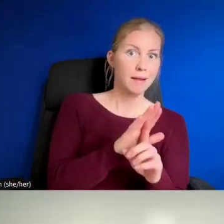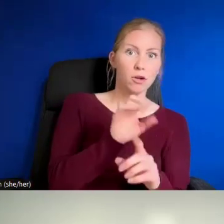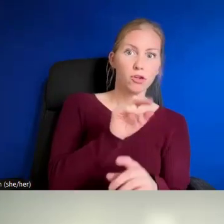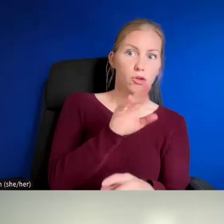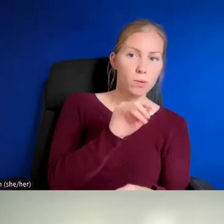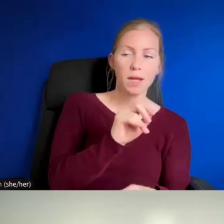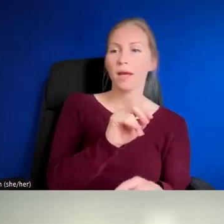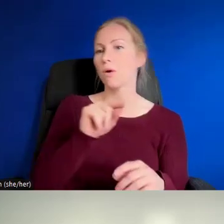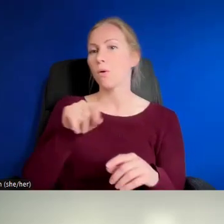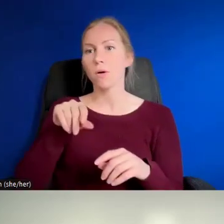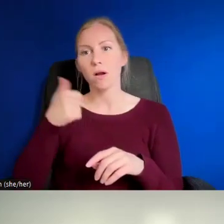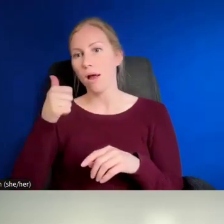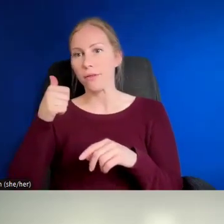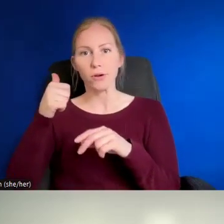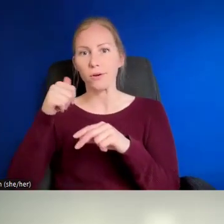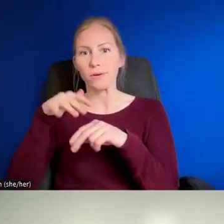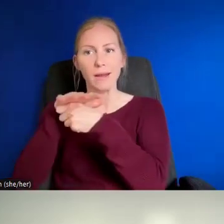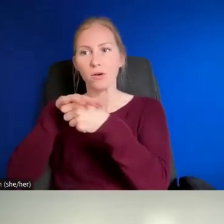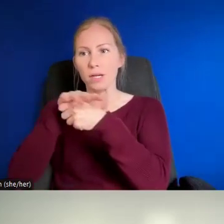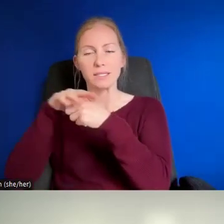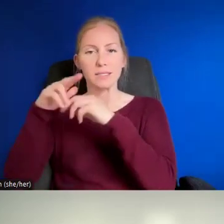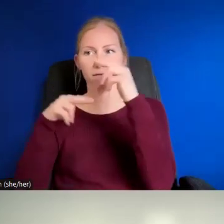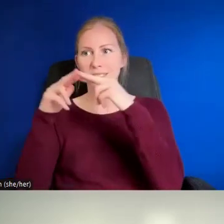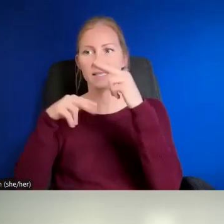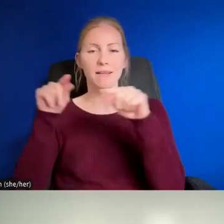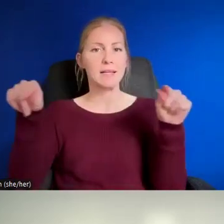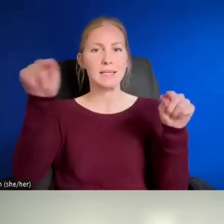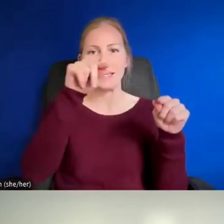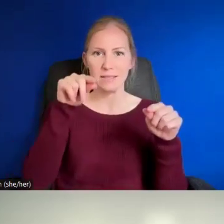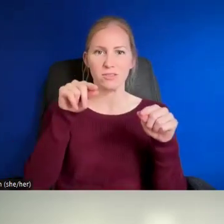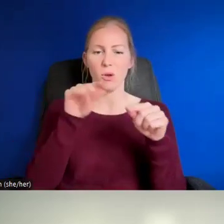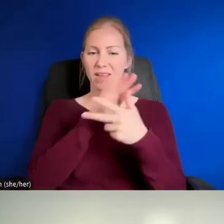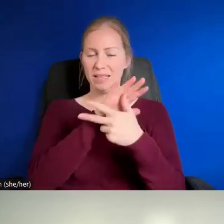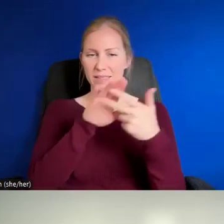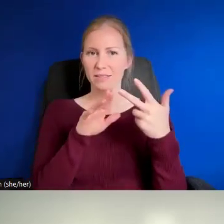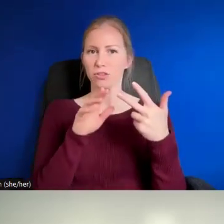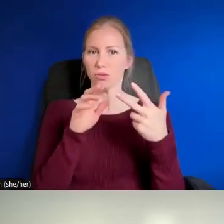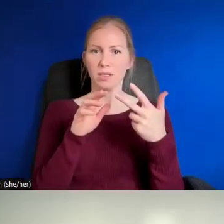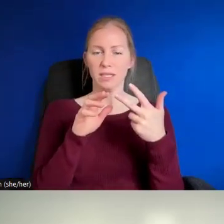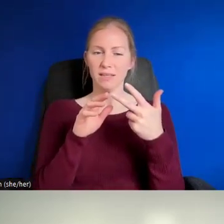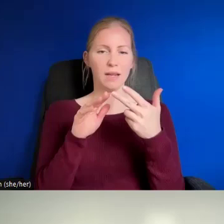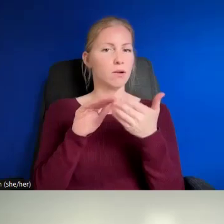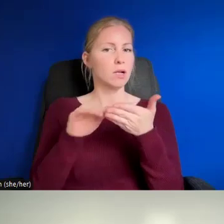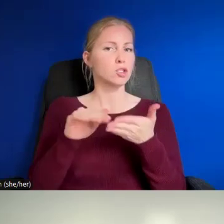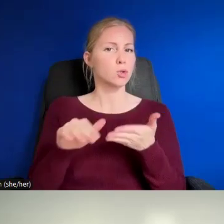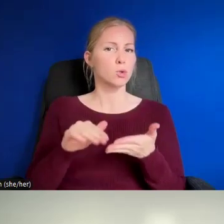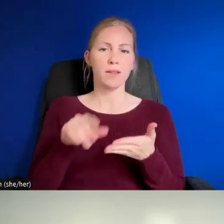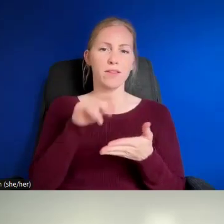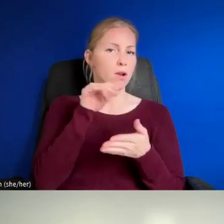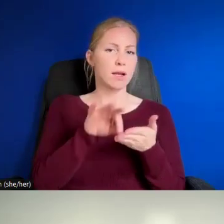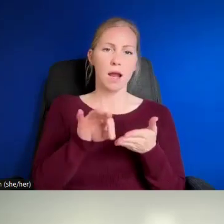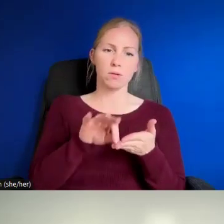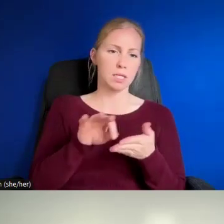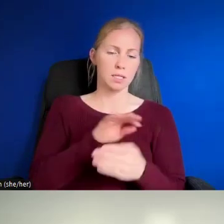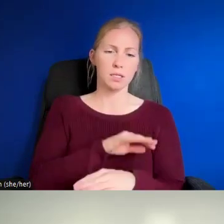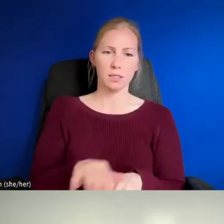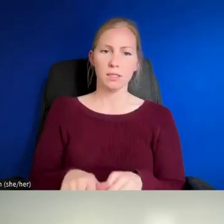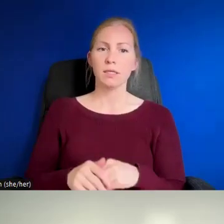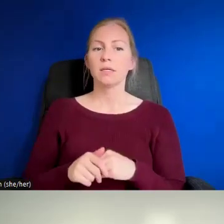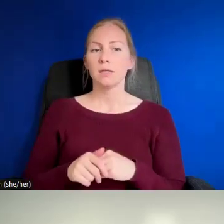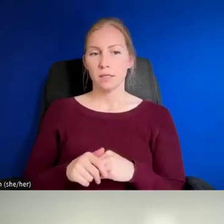So aside from that issue with the seclusion definition, there were incredible changes